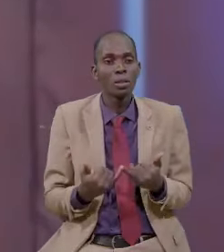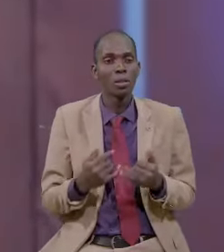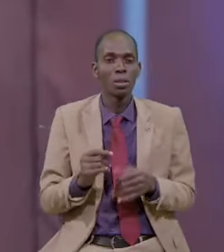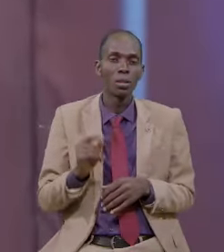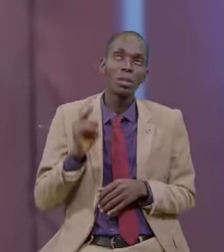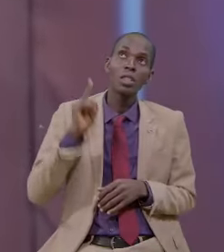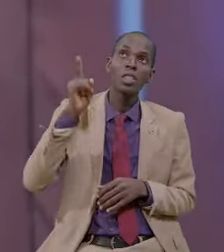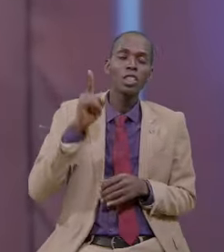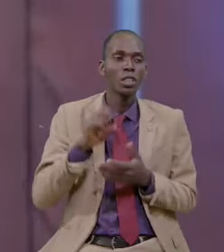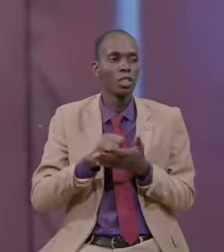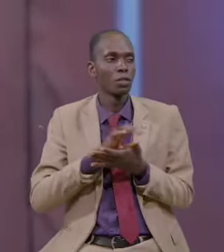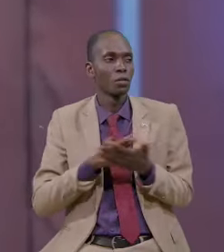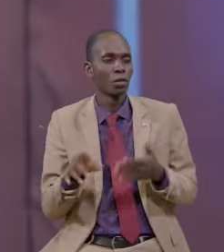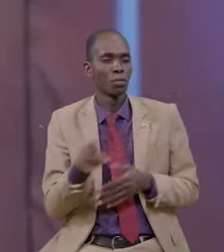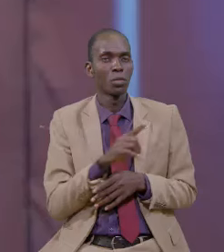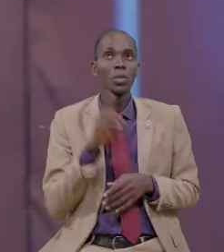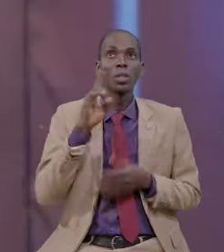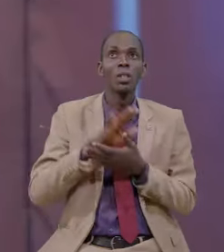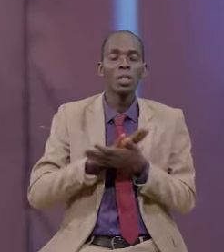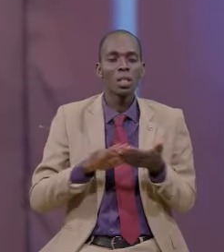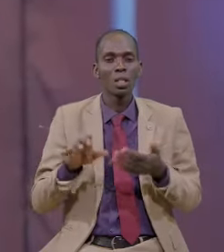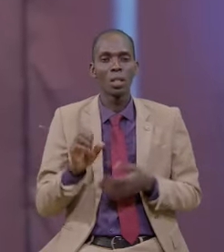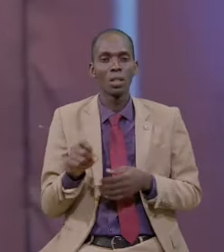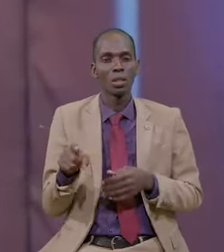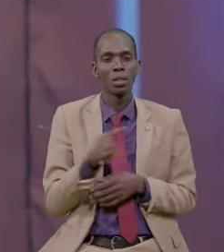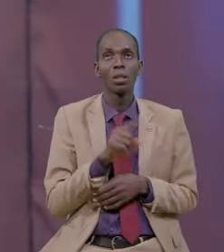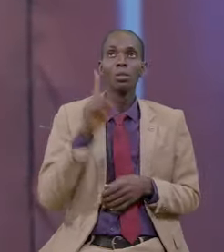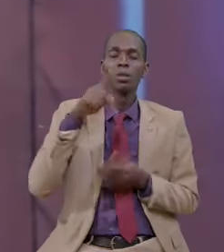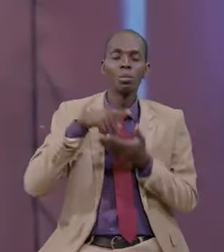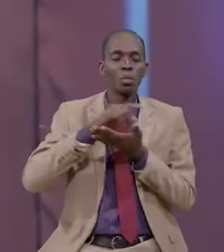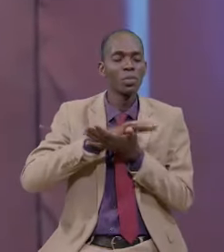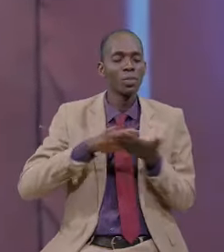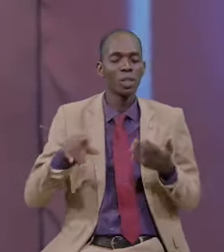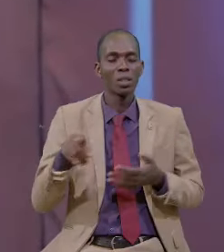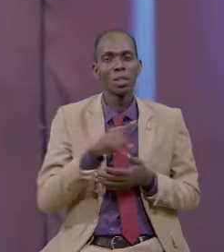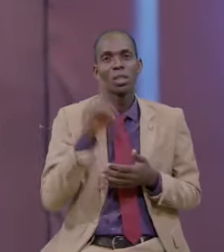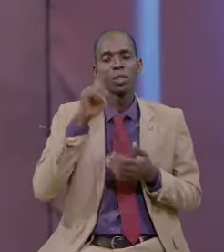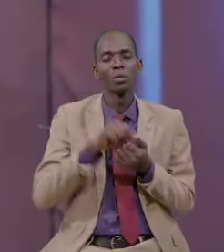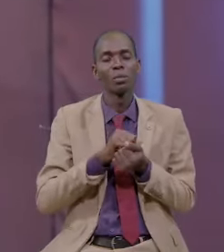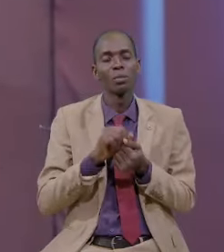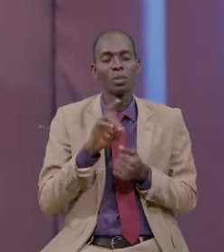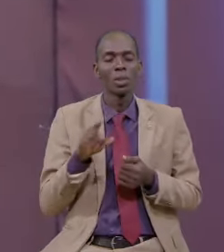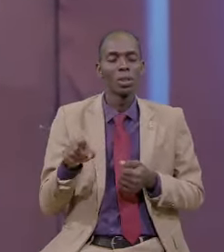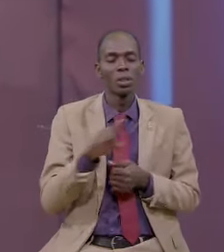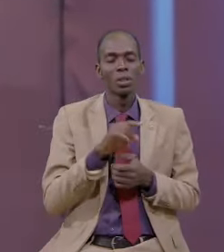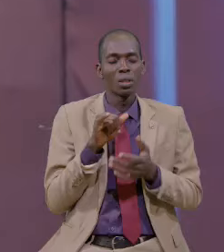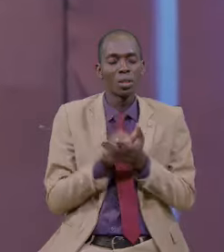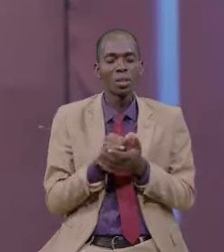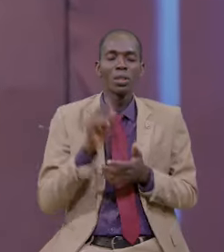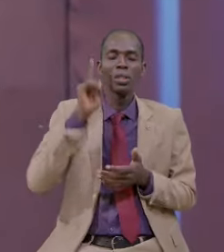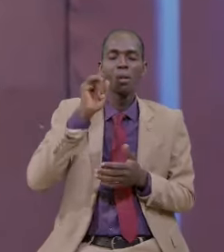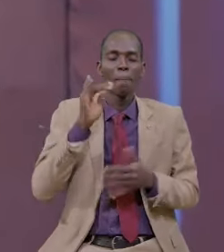them, he cleanses them, he purifies them, he purges them, that he might present